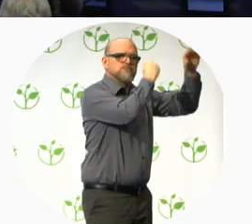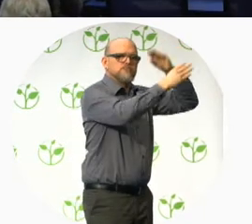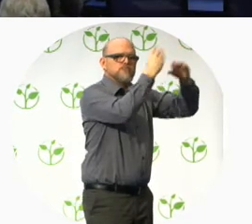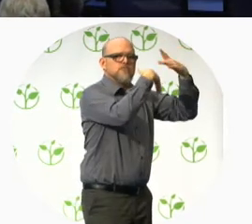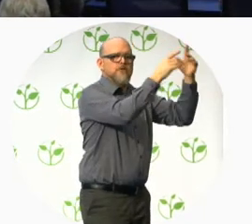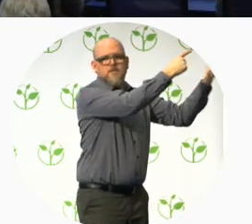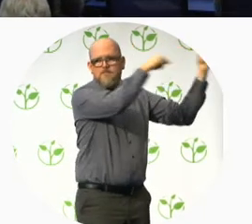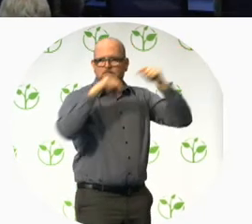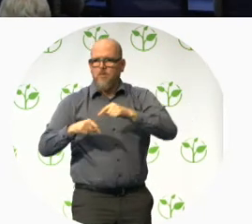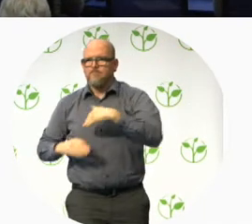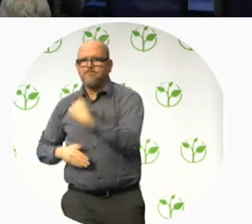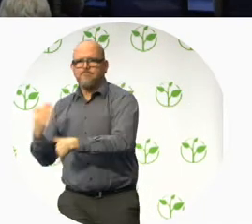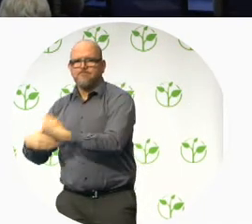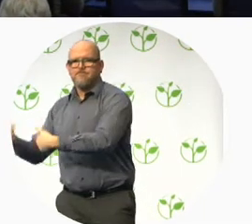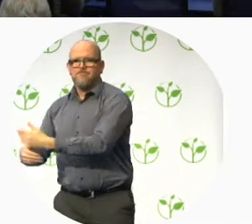Wow,